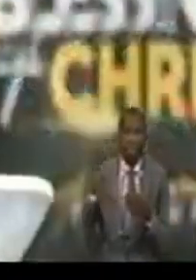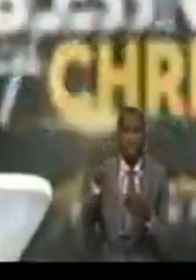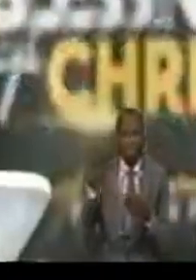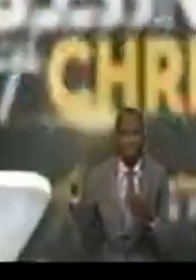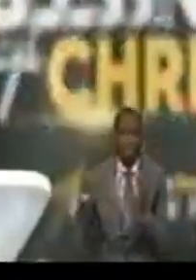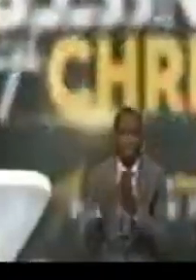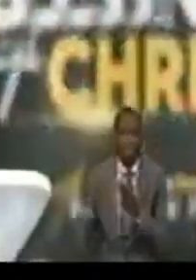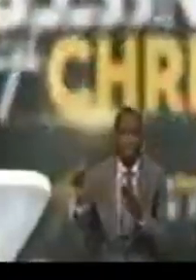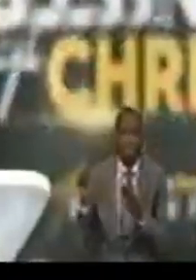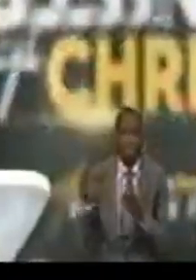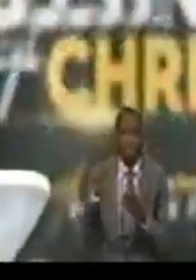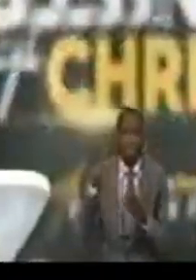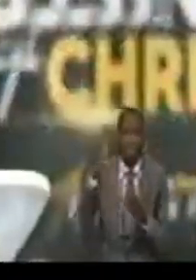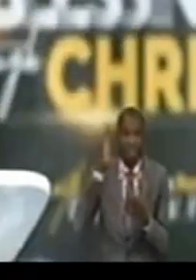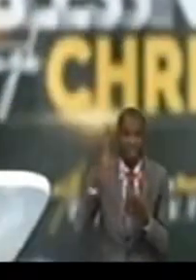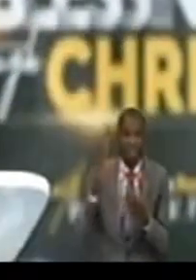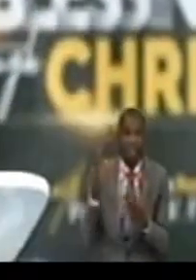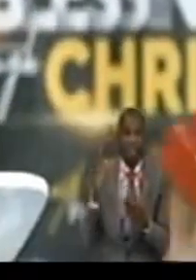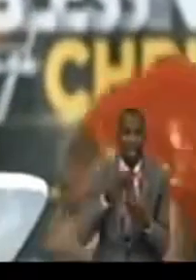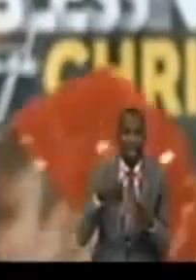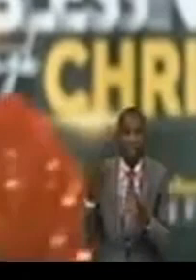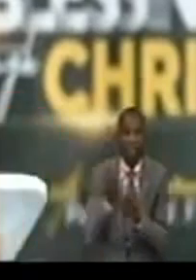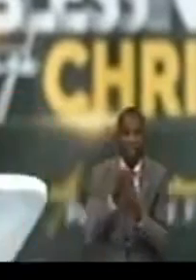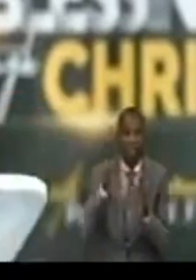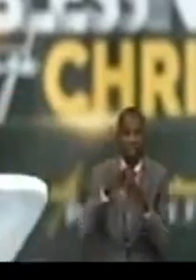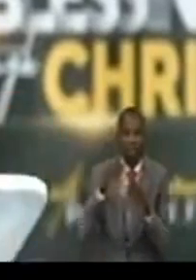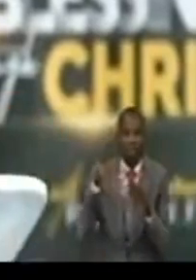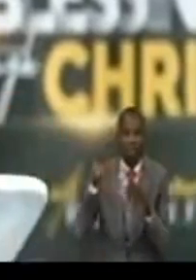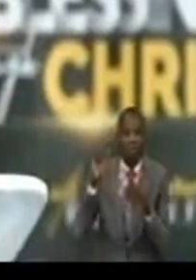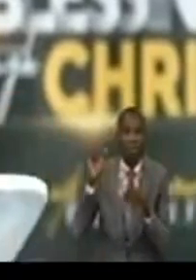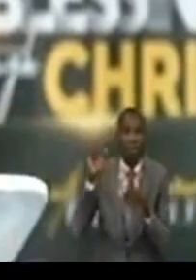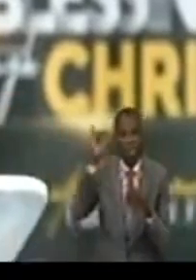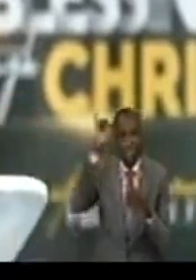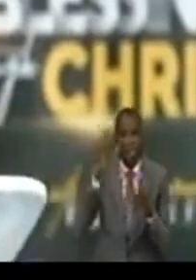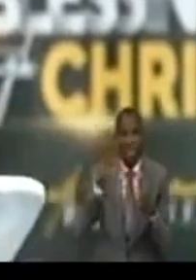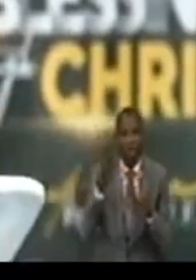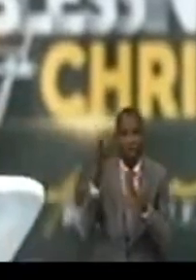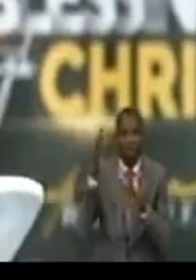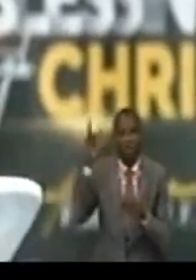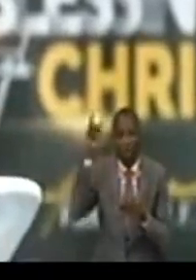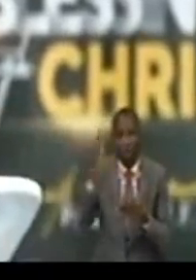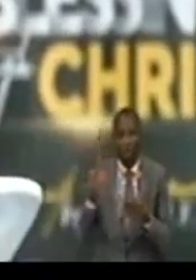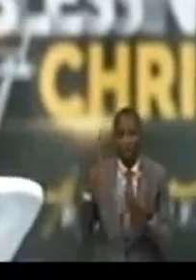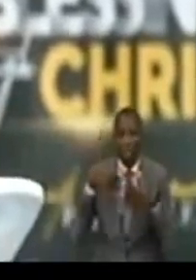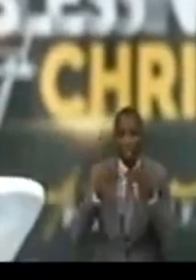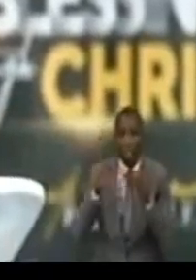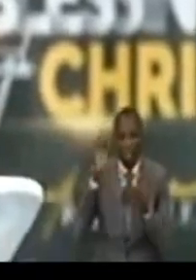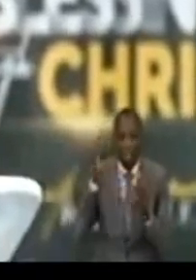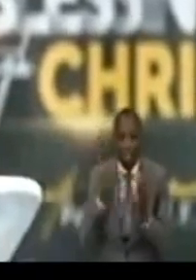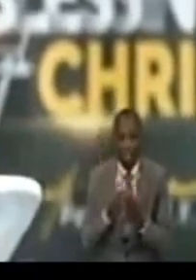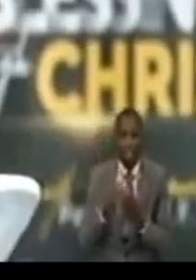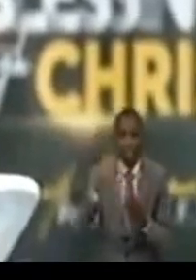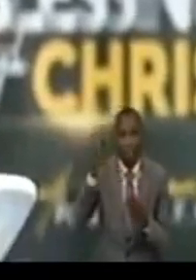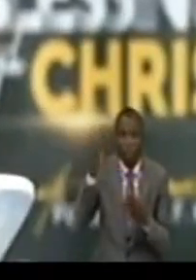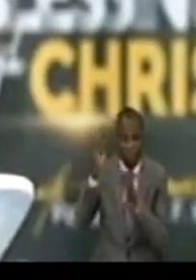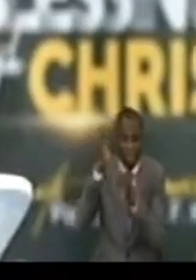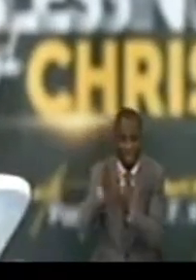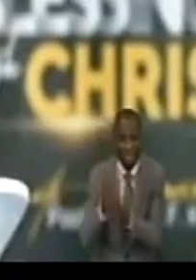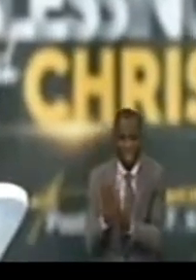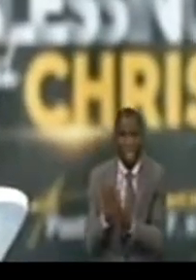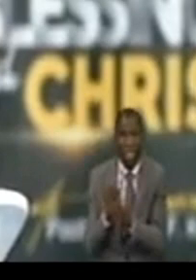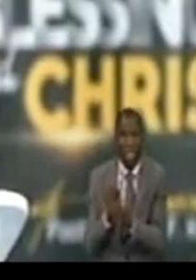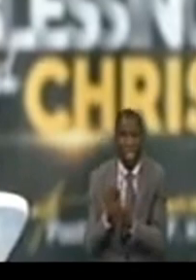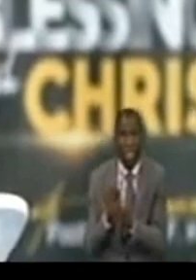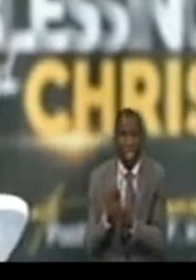the problem will be solved. But God solved it. 5 years, pelvic fracture gone, arthritis